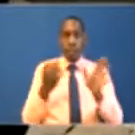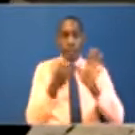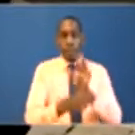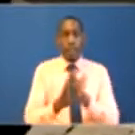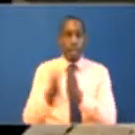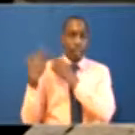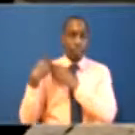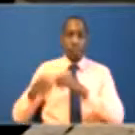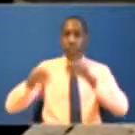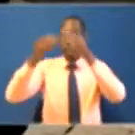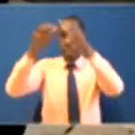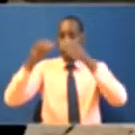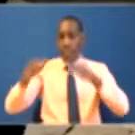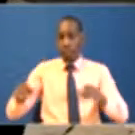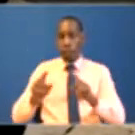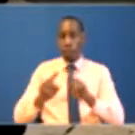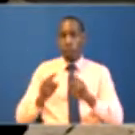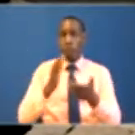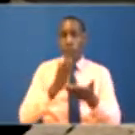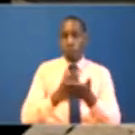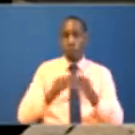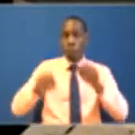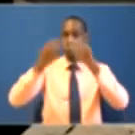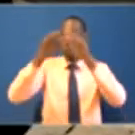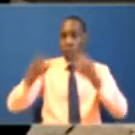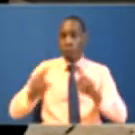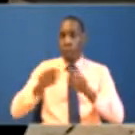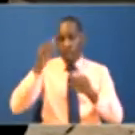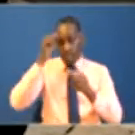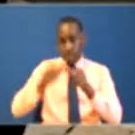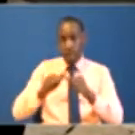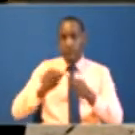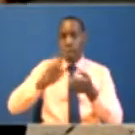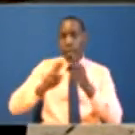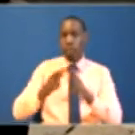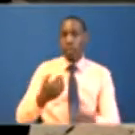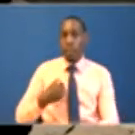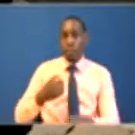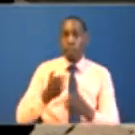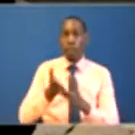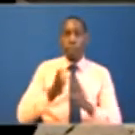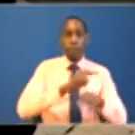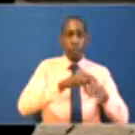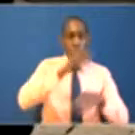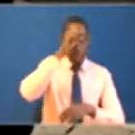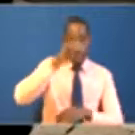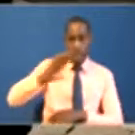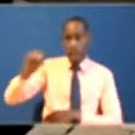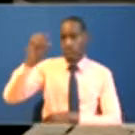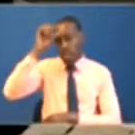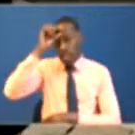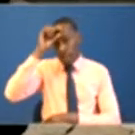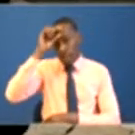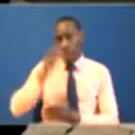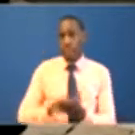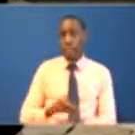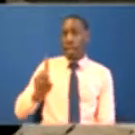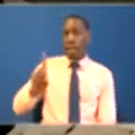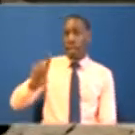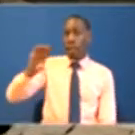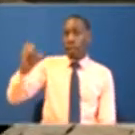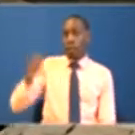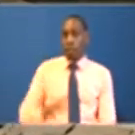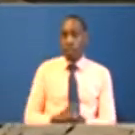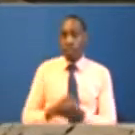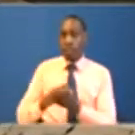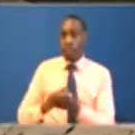also devolved but much as they are developed remember there is the relationship between the national government and the county government nairobi county